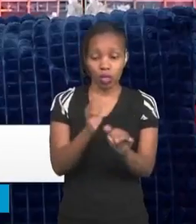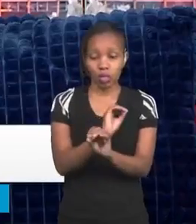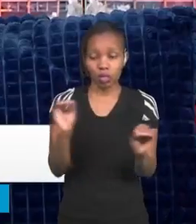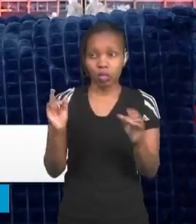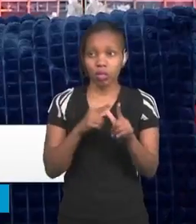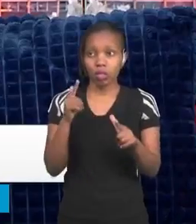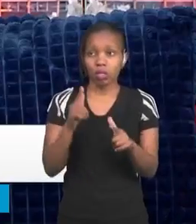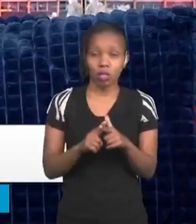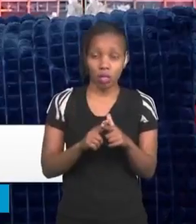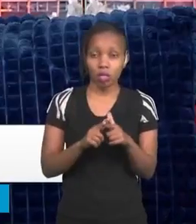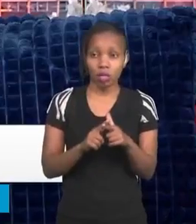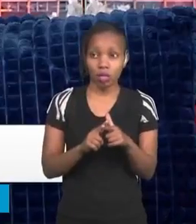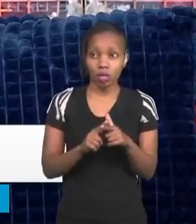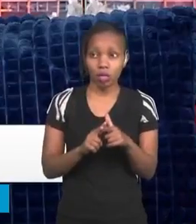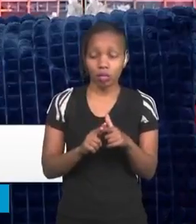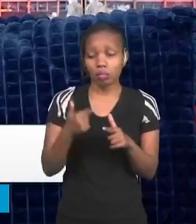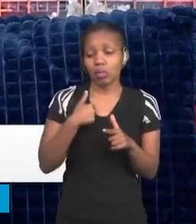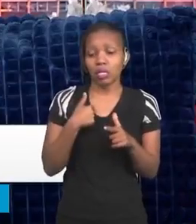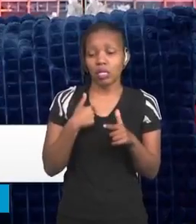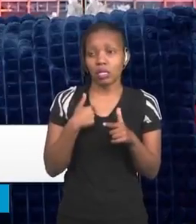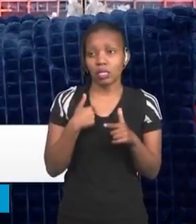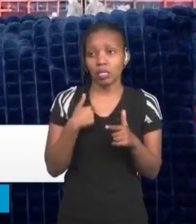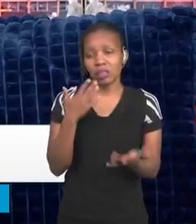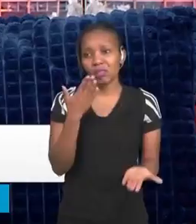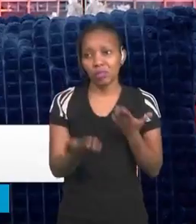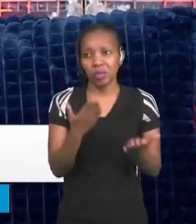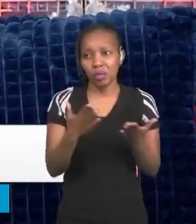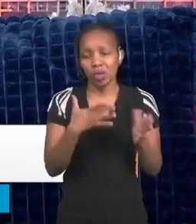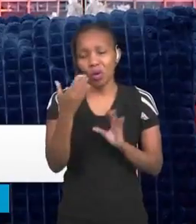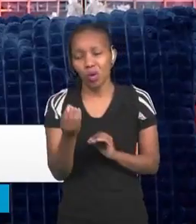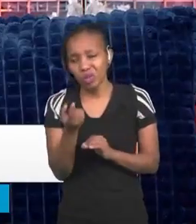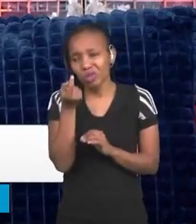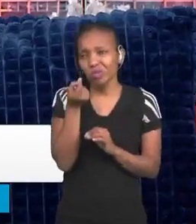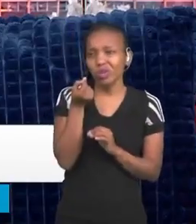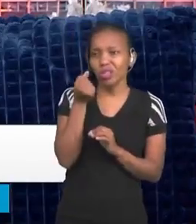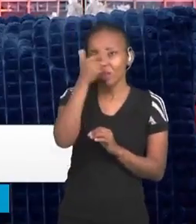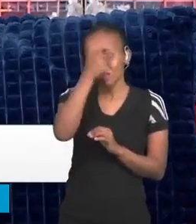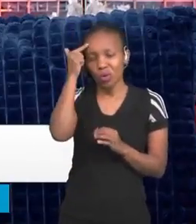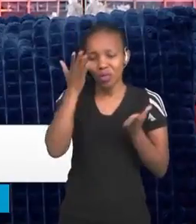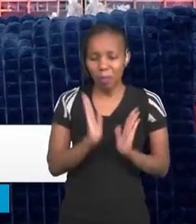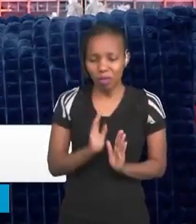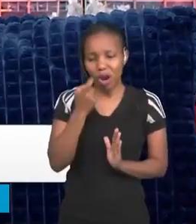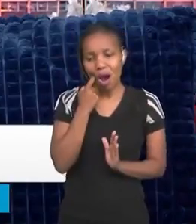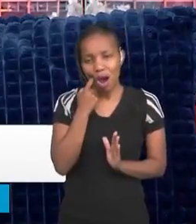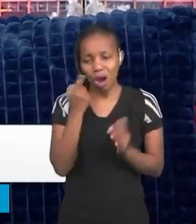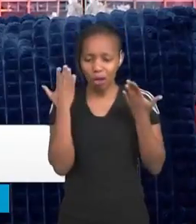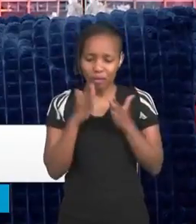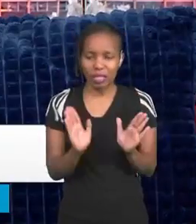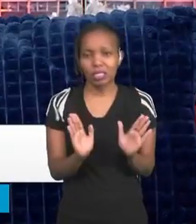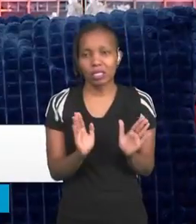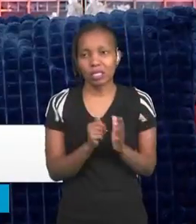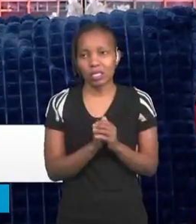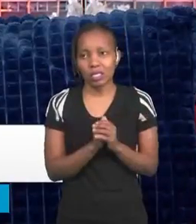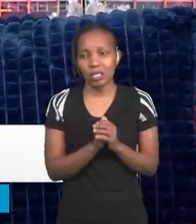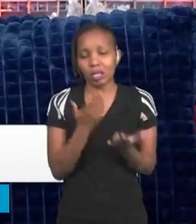to be interdicted. Okay. But they'll say, let me just go and take a little bit because the person is already sick. Okay. So you see such a person, you